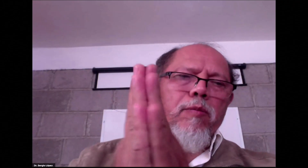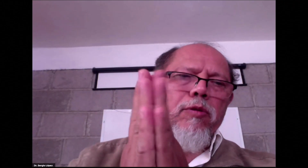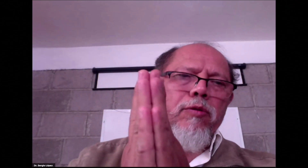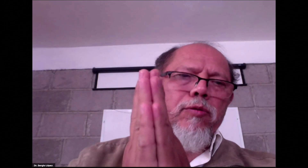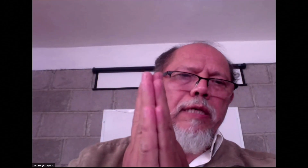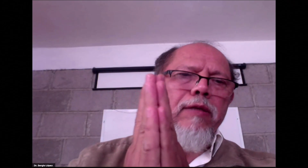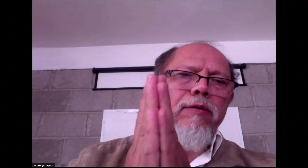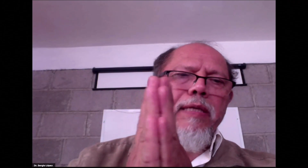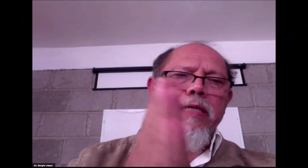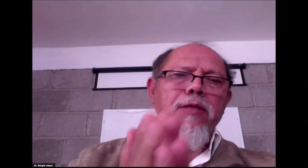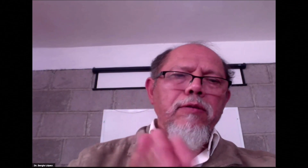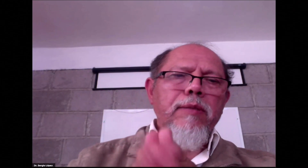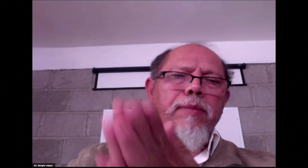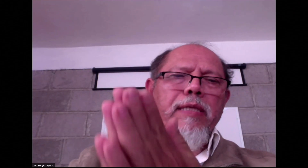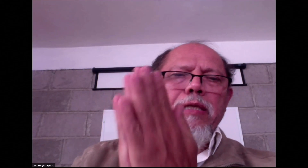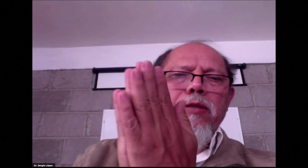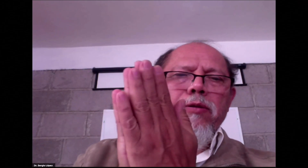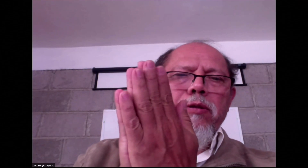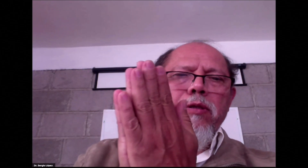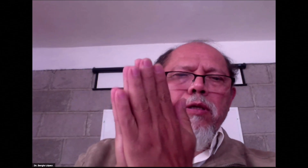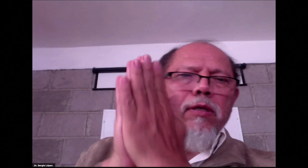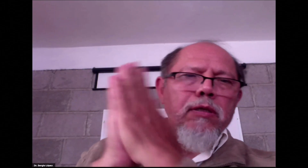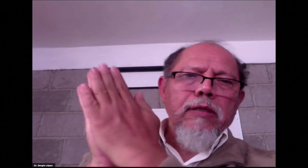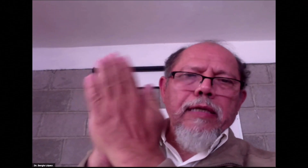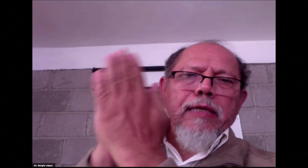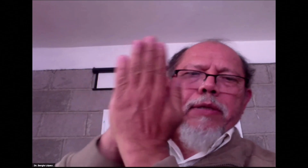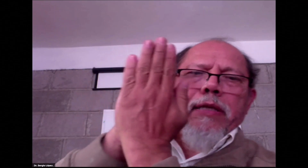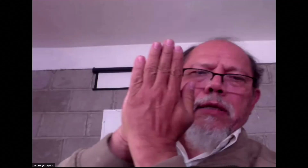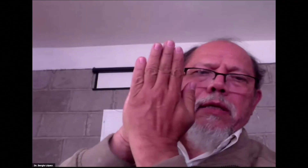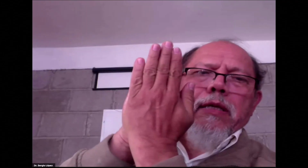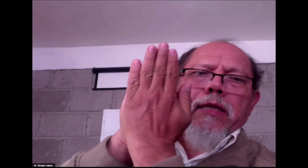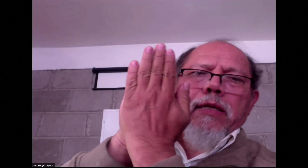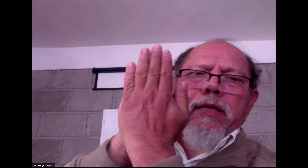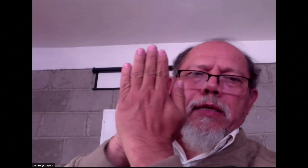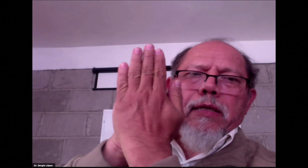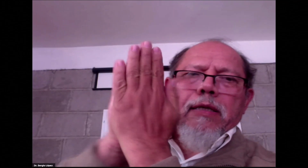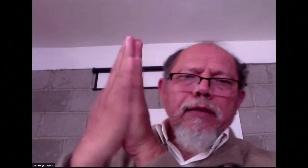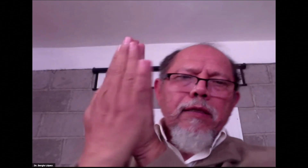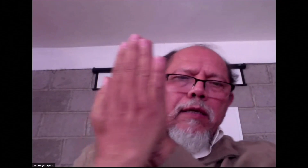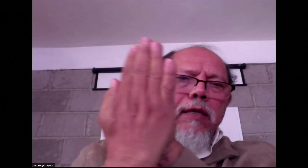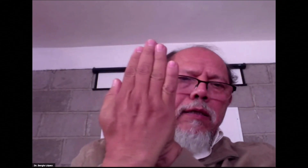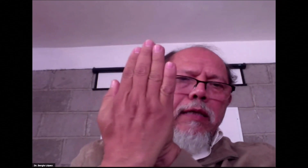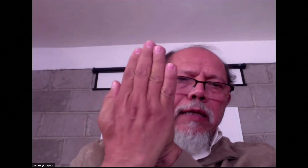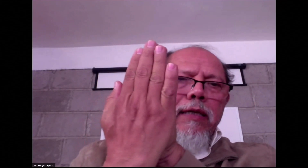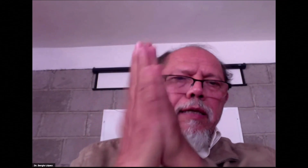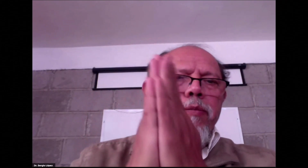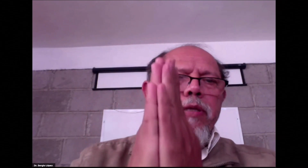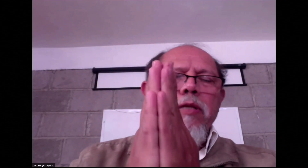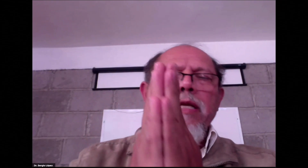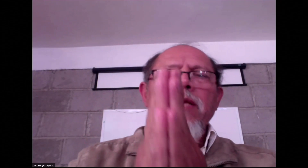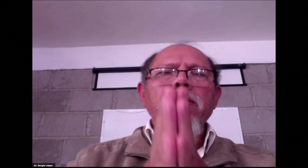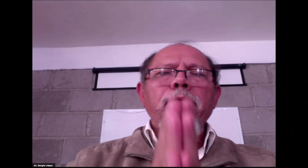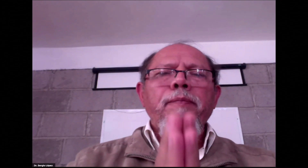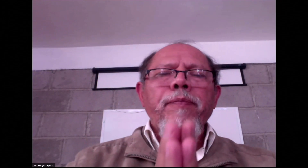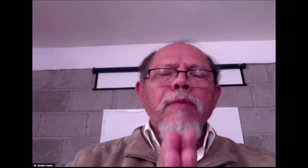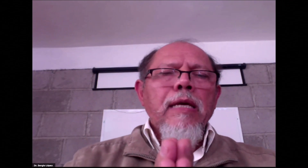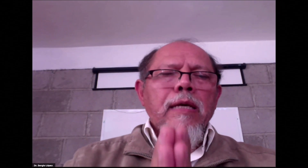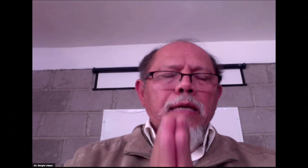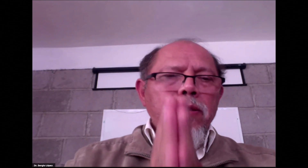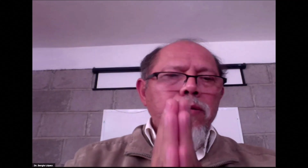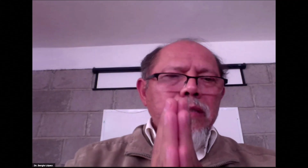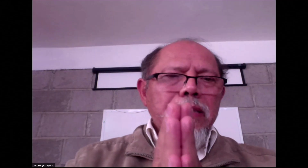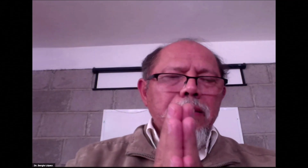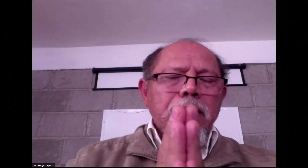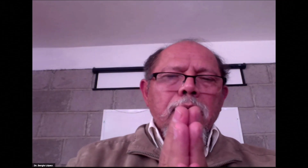hands like this, like just evenly together, like a